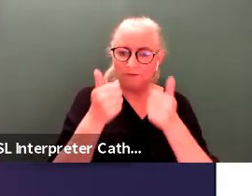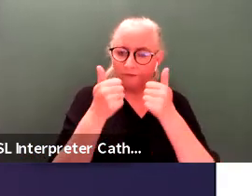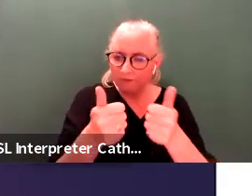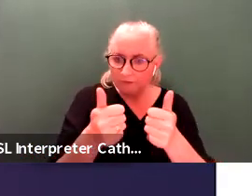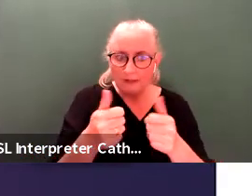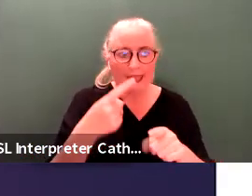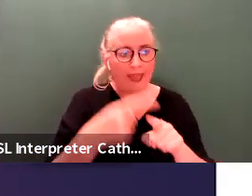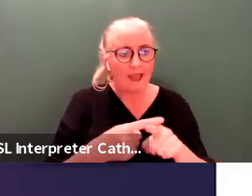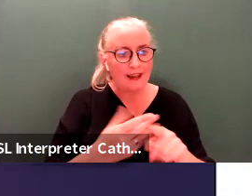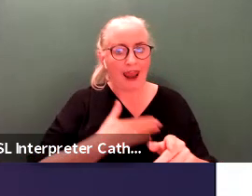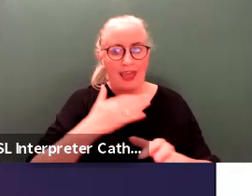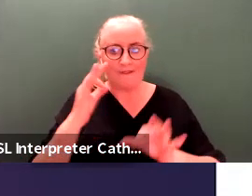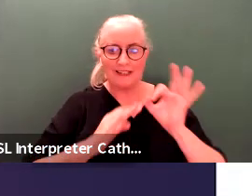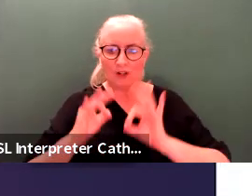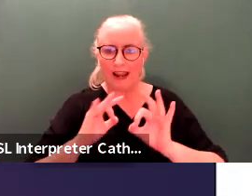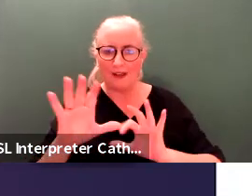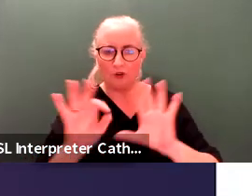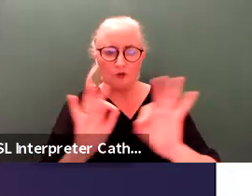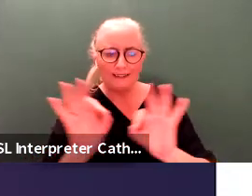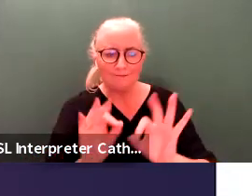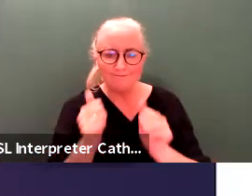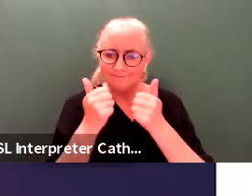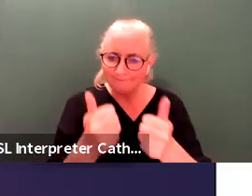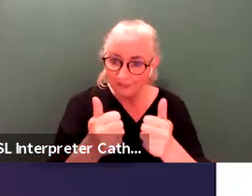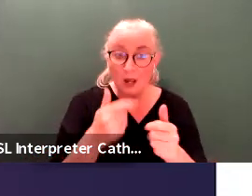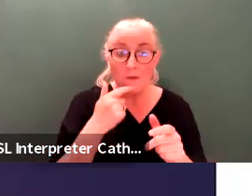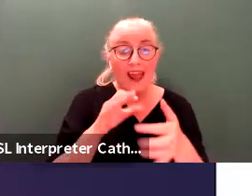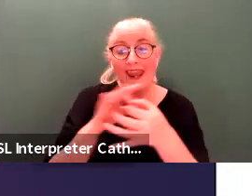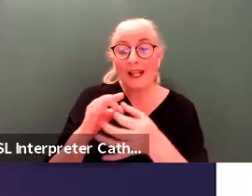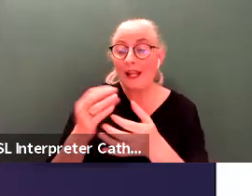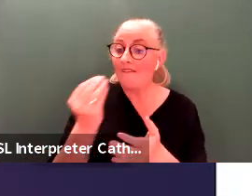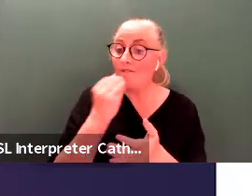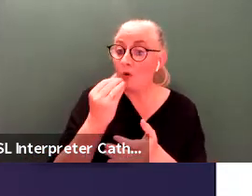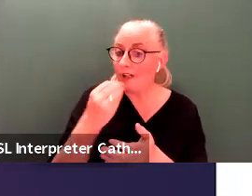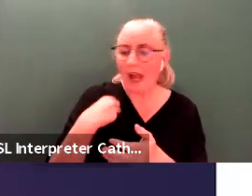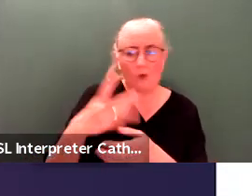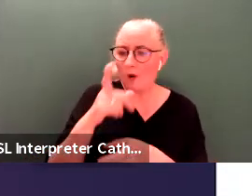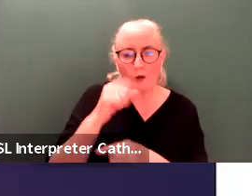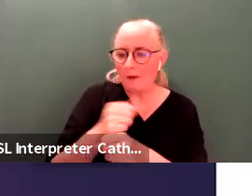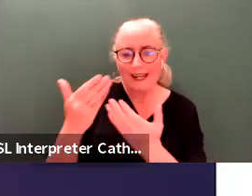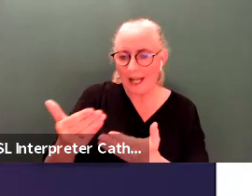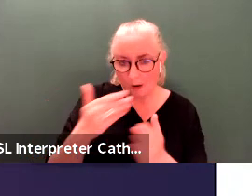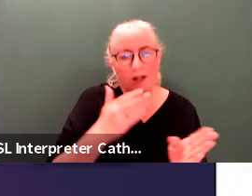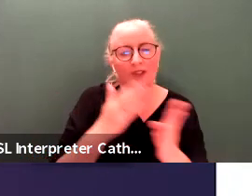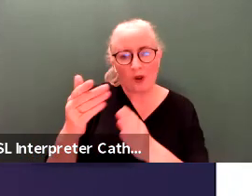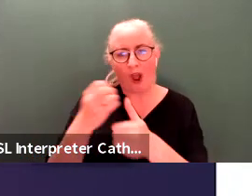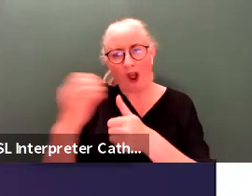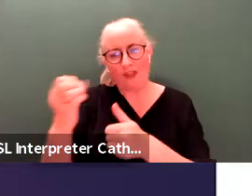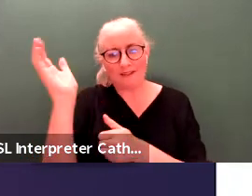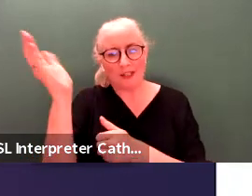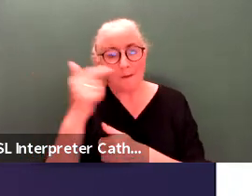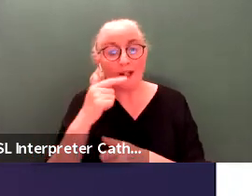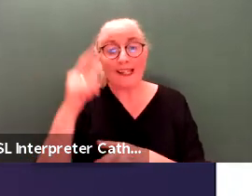fabulous work done on nutrition, so I'm not going to go into that too much, but think about your calcium, think about your vitamin